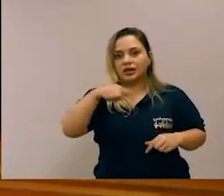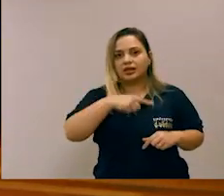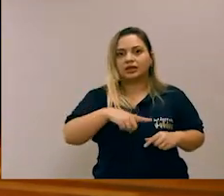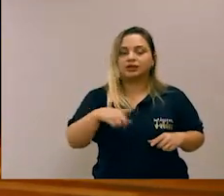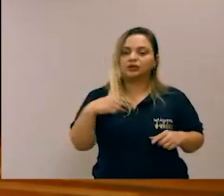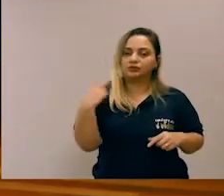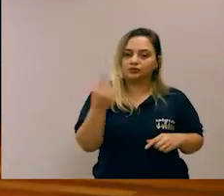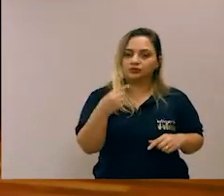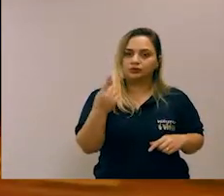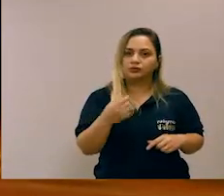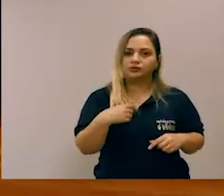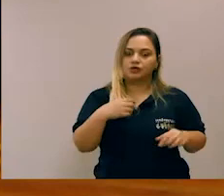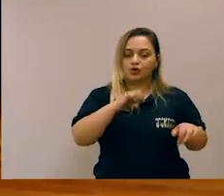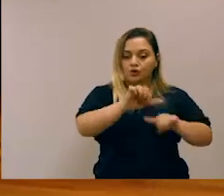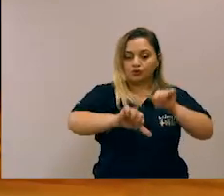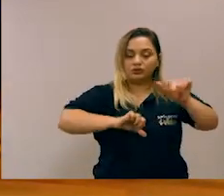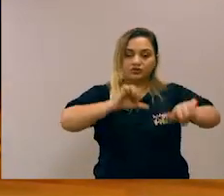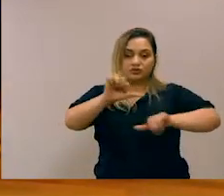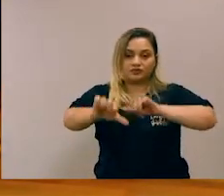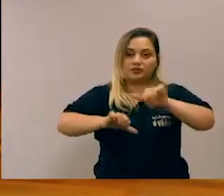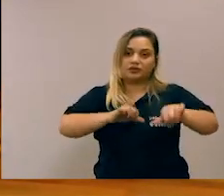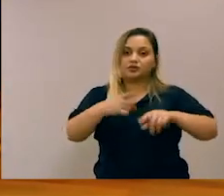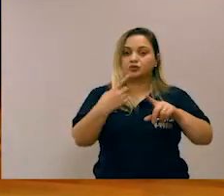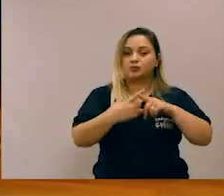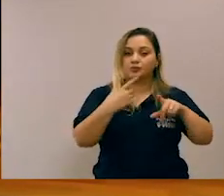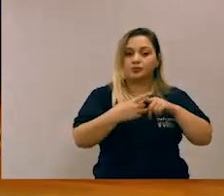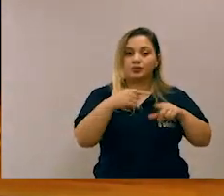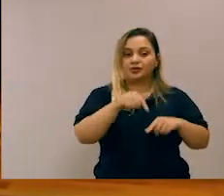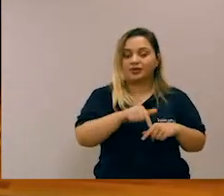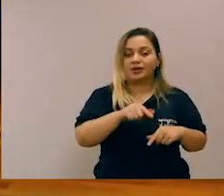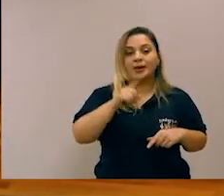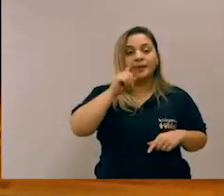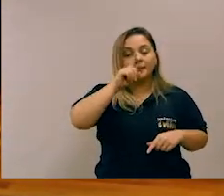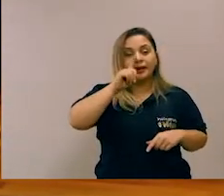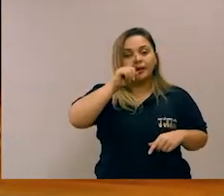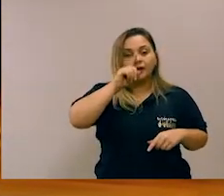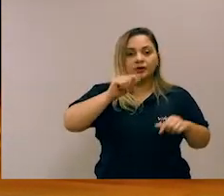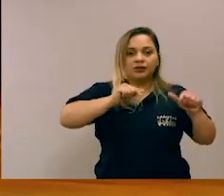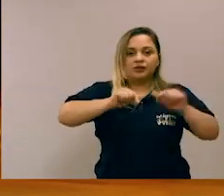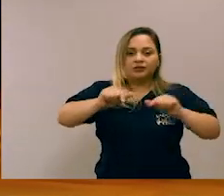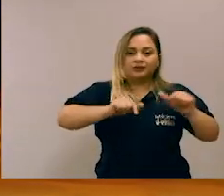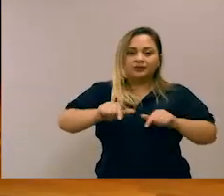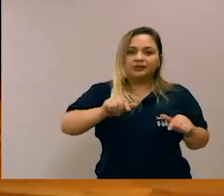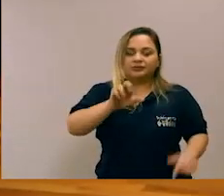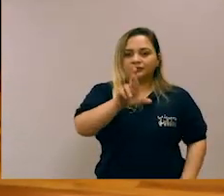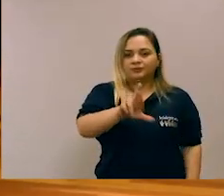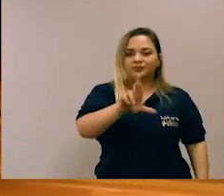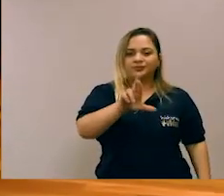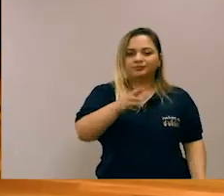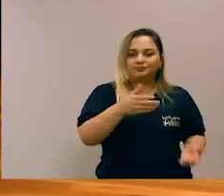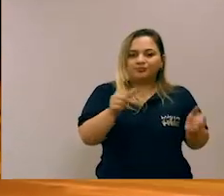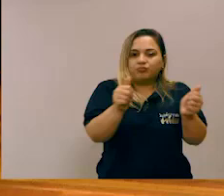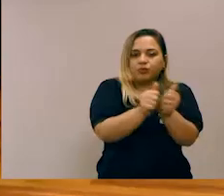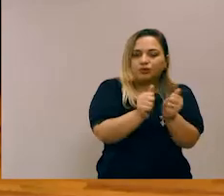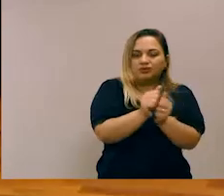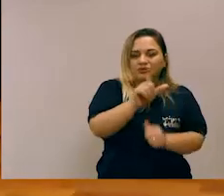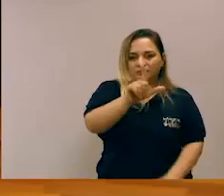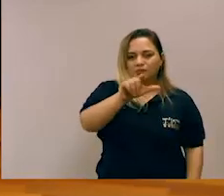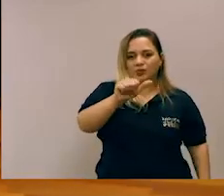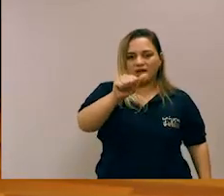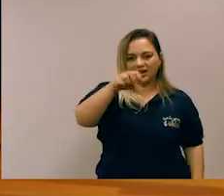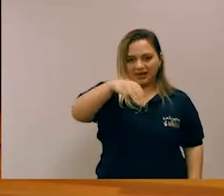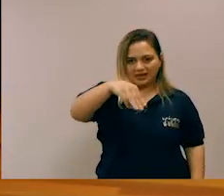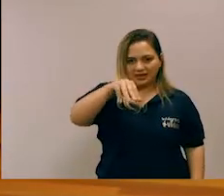said, we have a rotation regime to avoid contact with tailings, and including the planning area and the